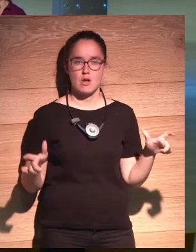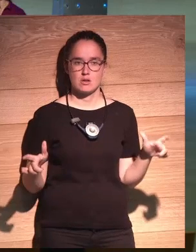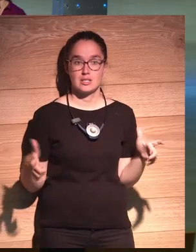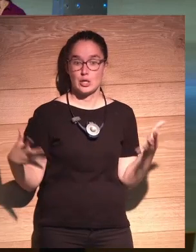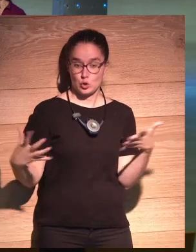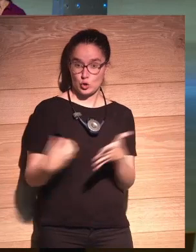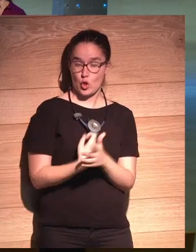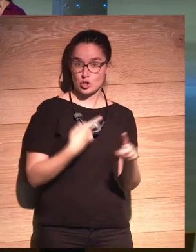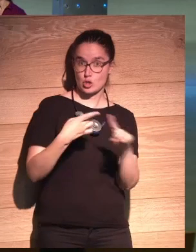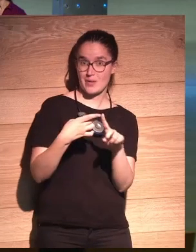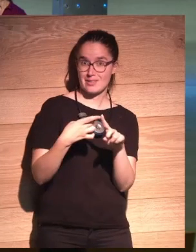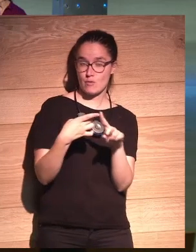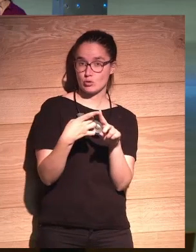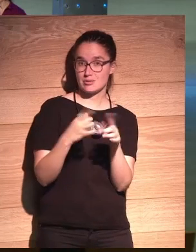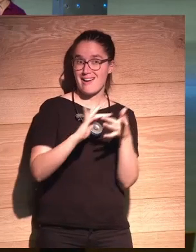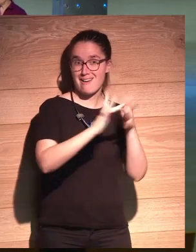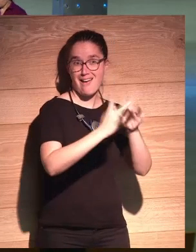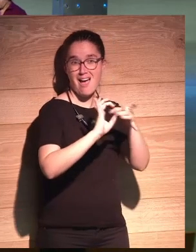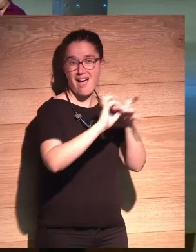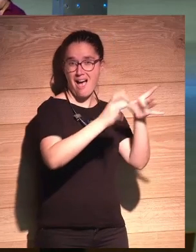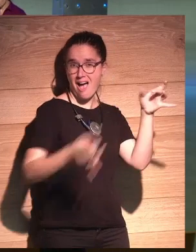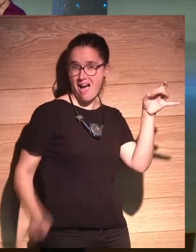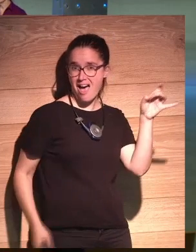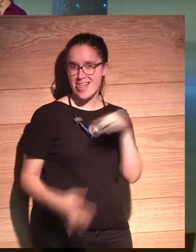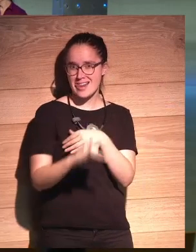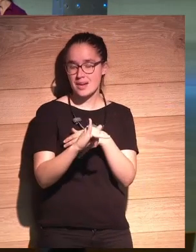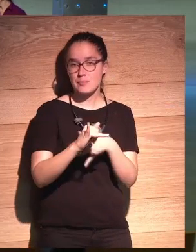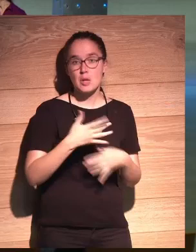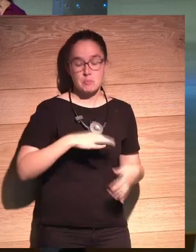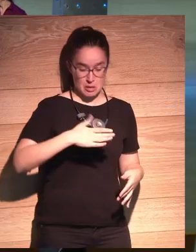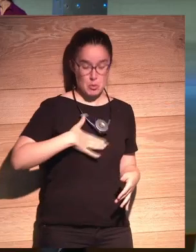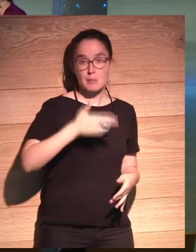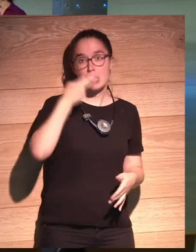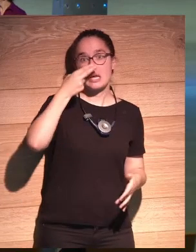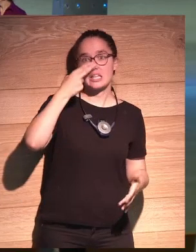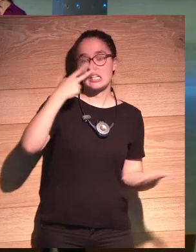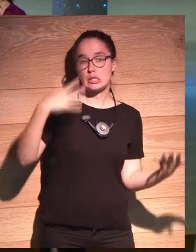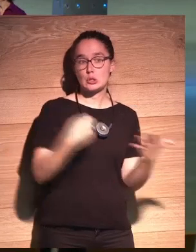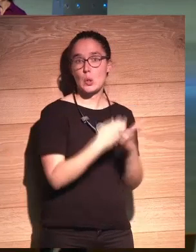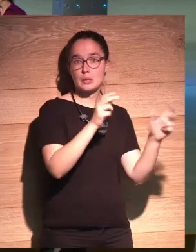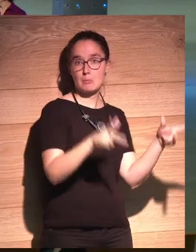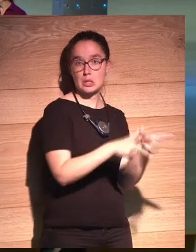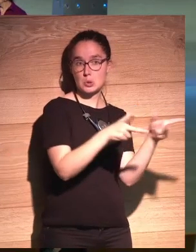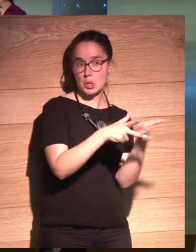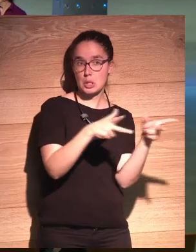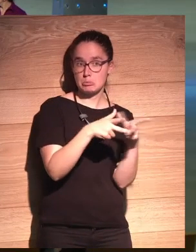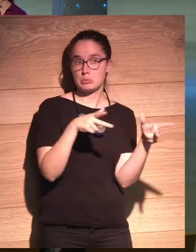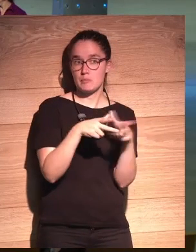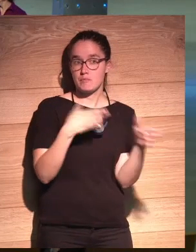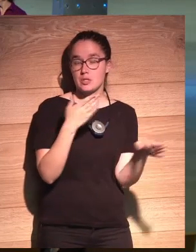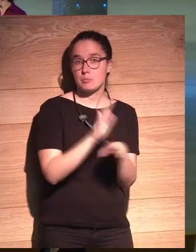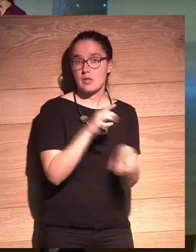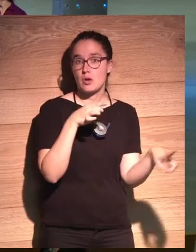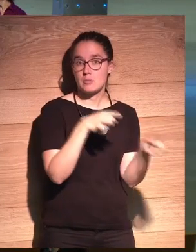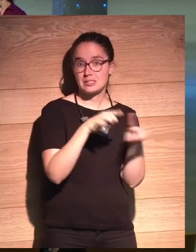in different aspects, and as we were saying before, these goals are related to each other, and maybe you might